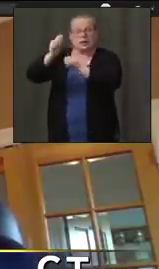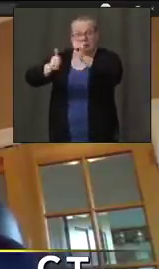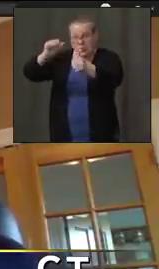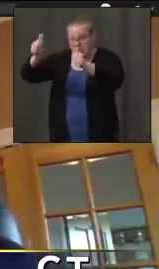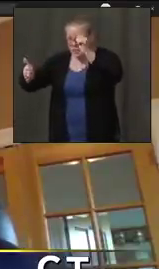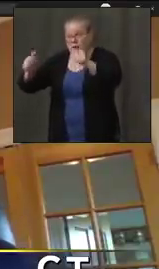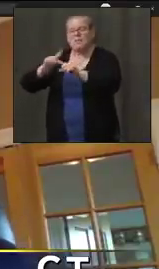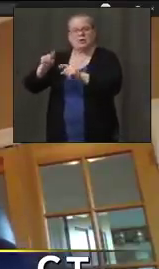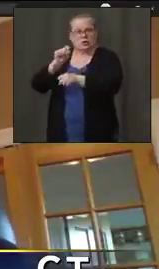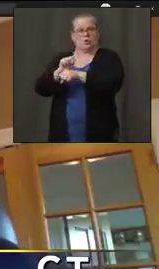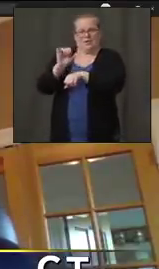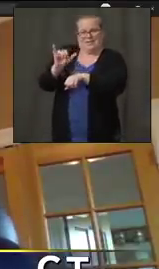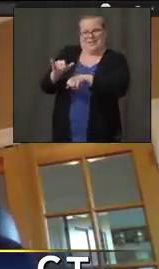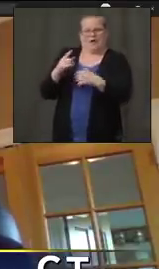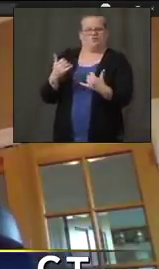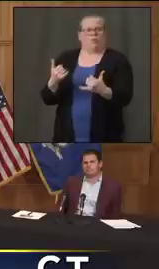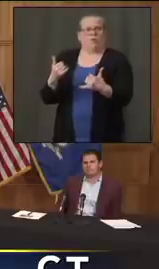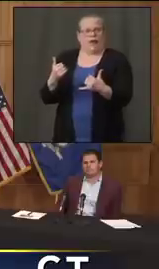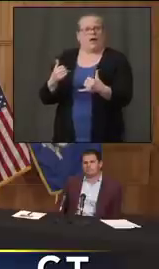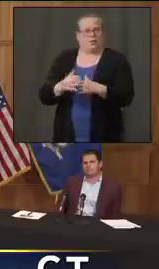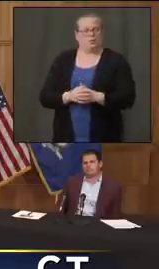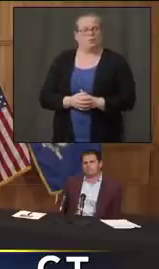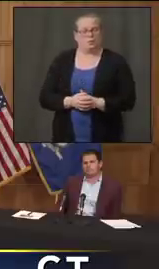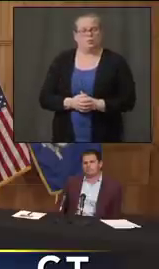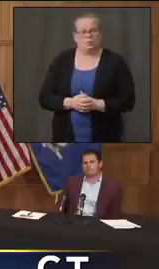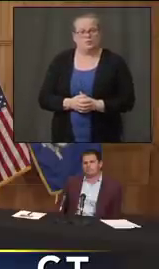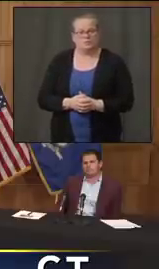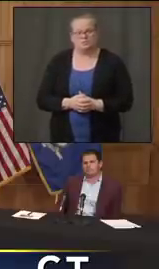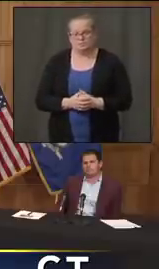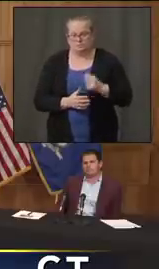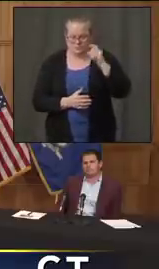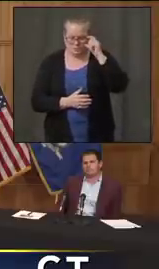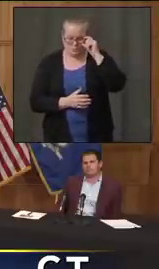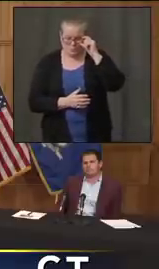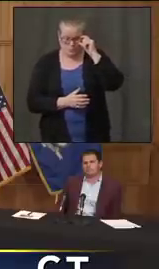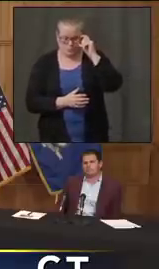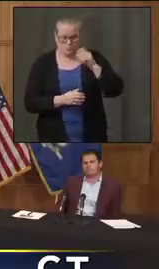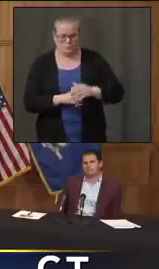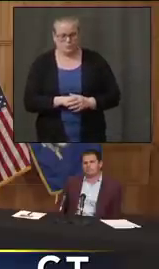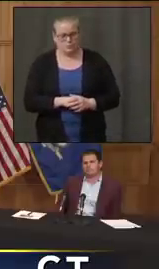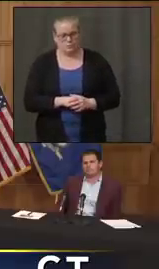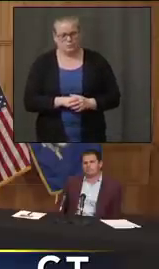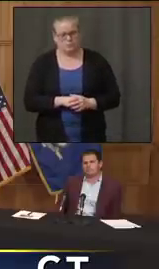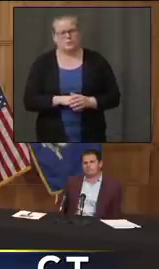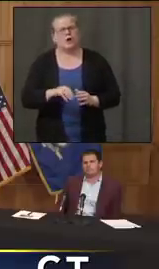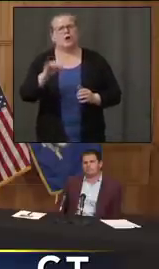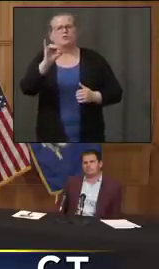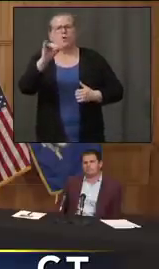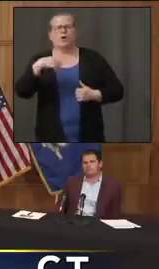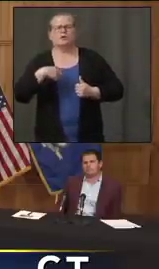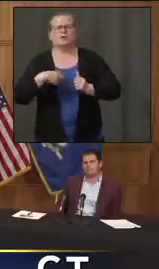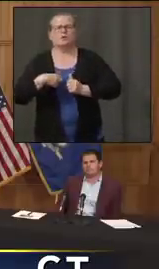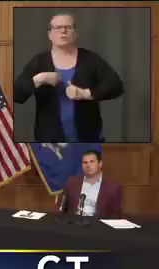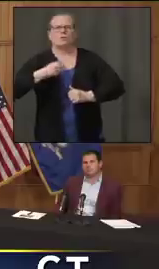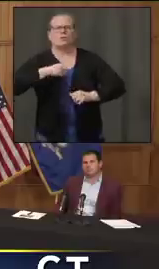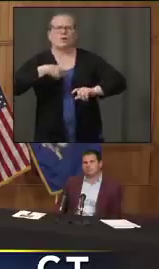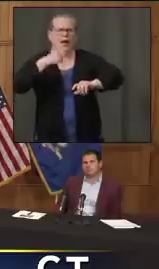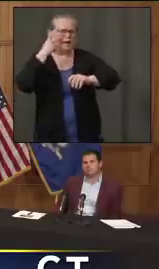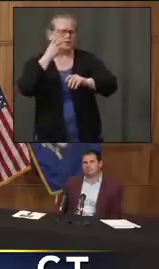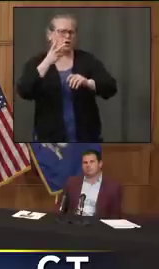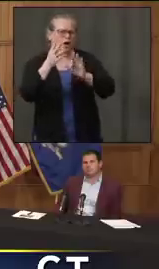on that right now. Okay. I also saw a copy of what's purported to be a draft executive